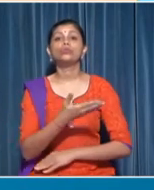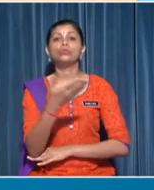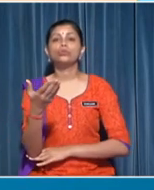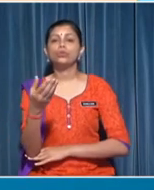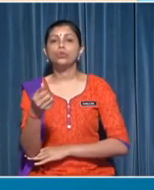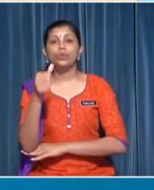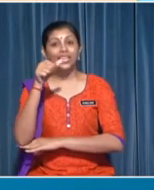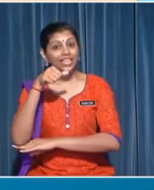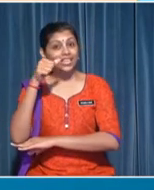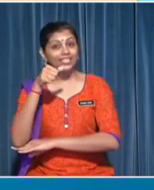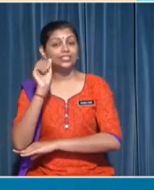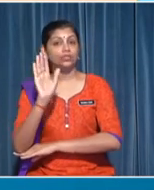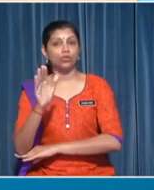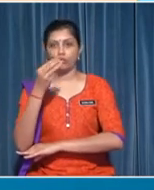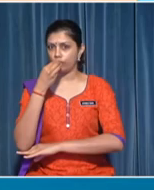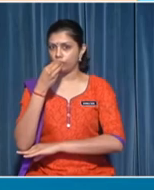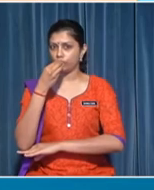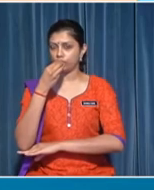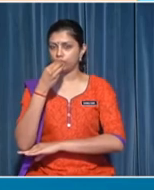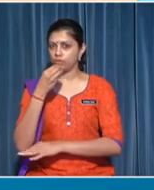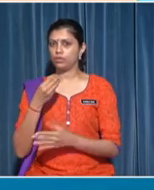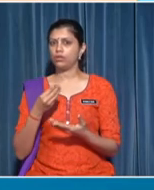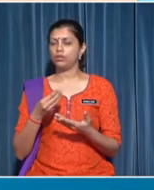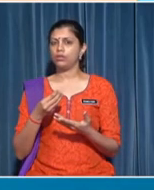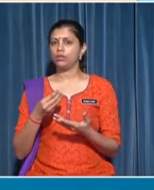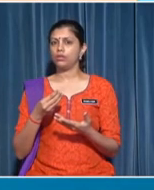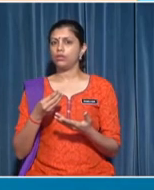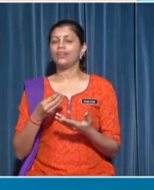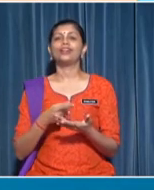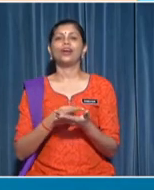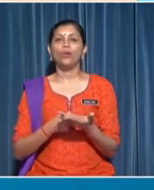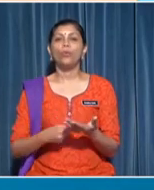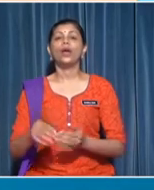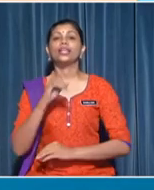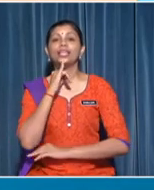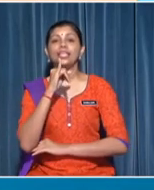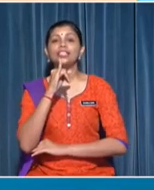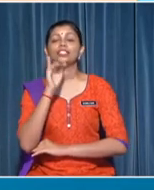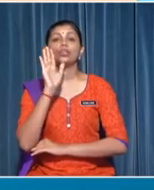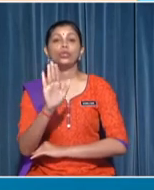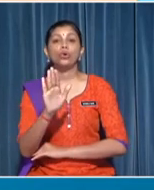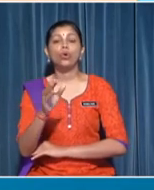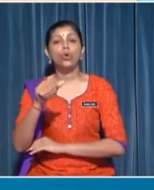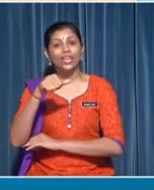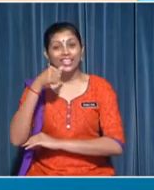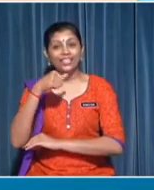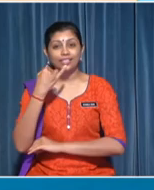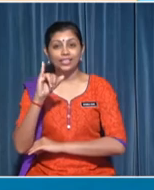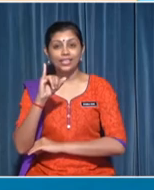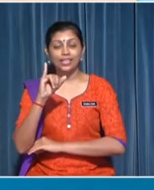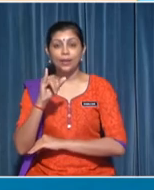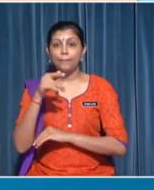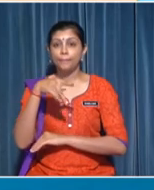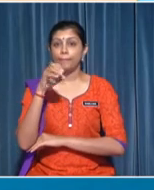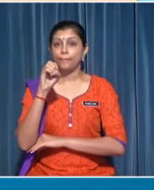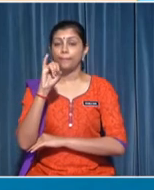food? What I mean is, what is your eating position? Yes, we must